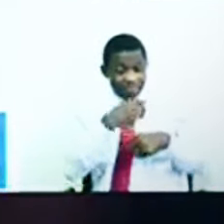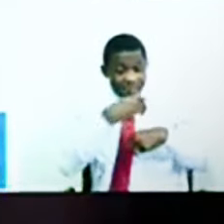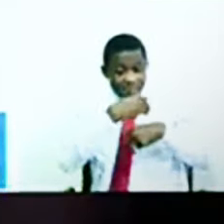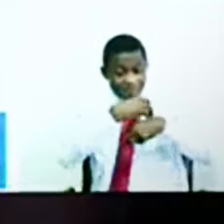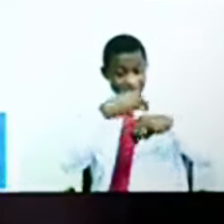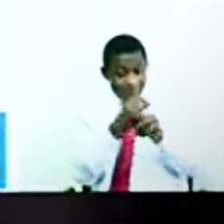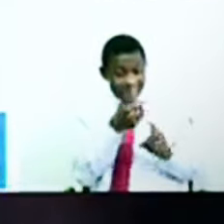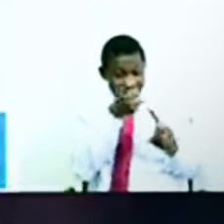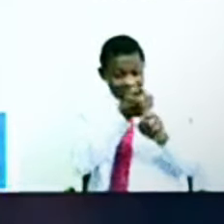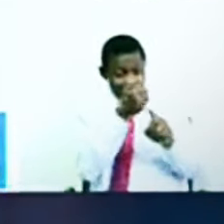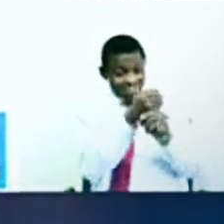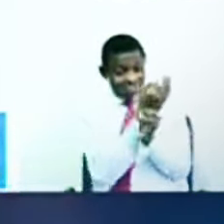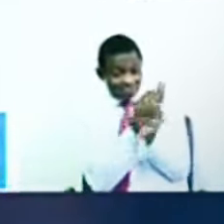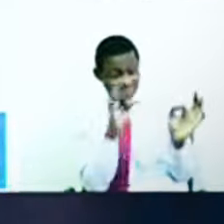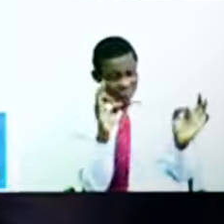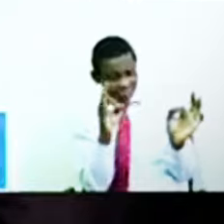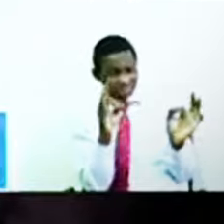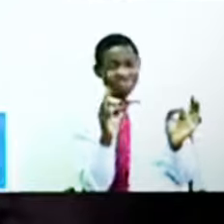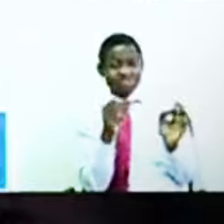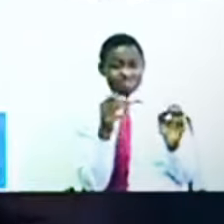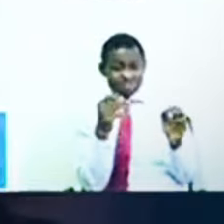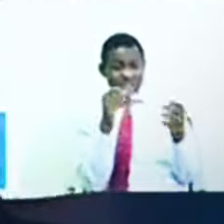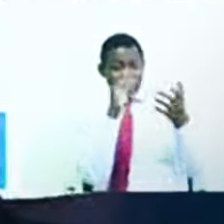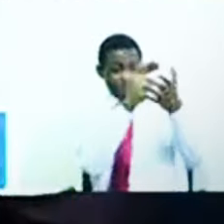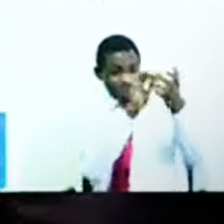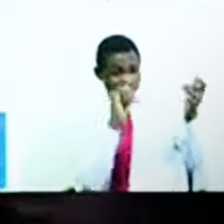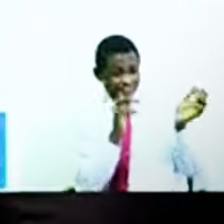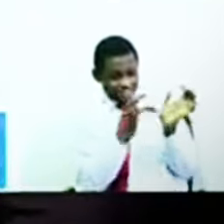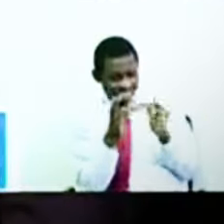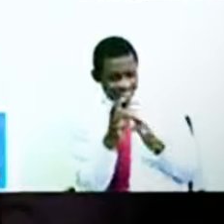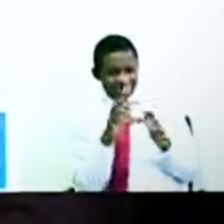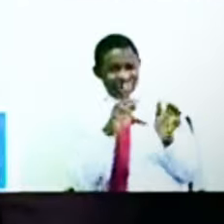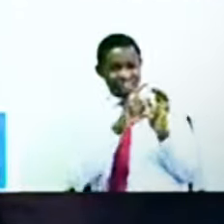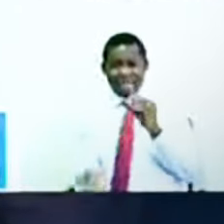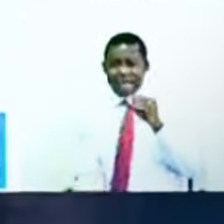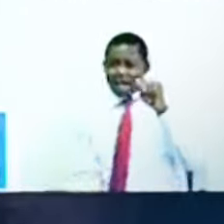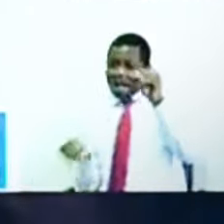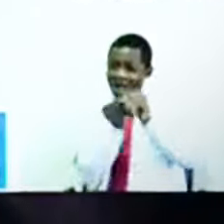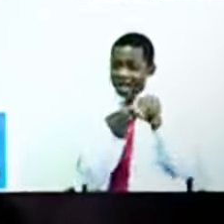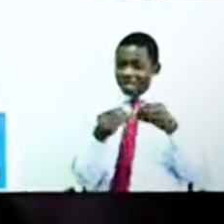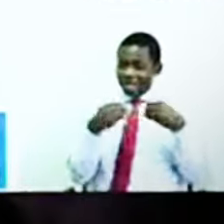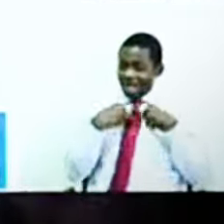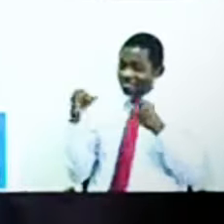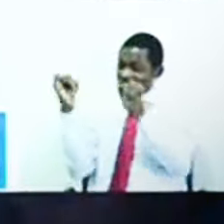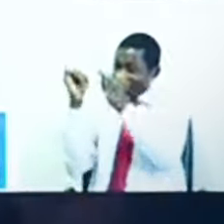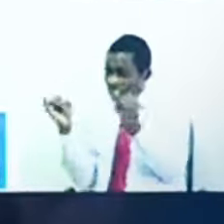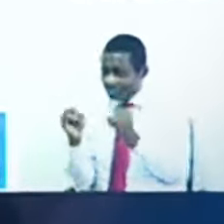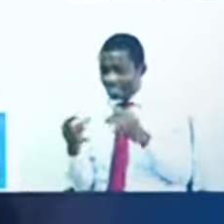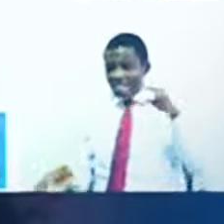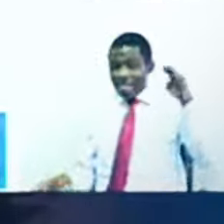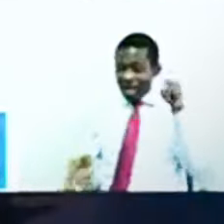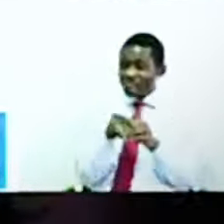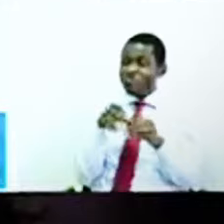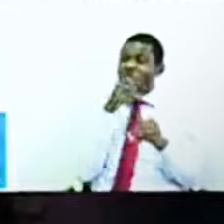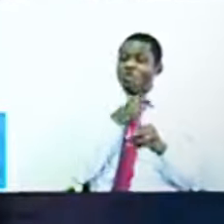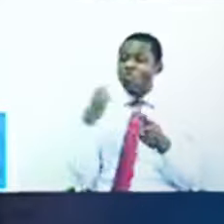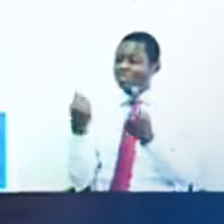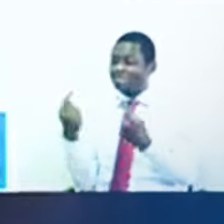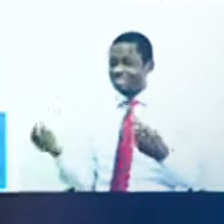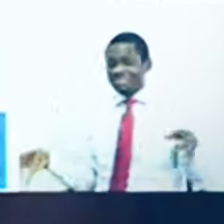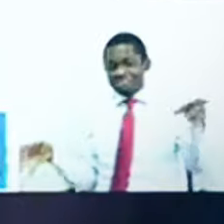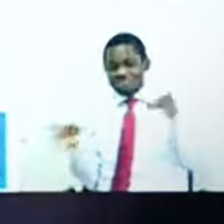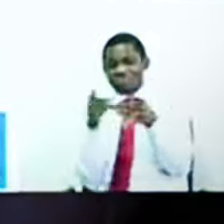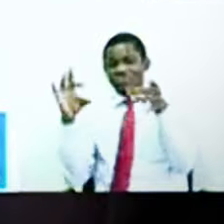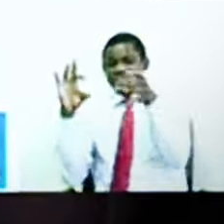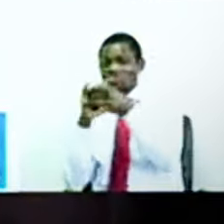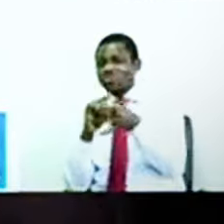has some connection with the past. I obede ne ho no ohun ni ho so oya body foforo de nanso oda